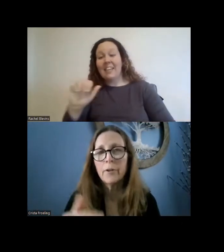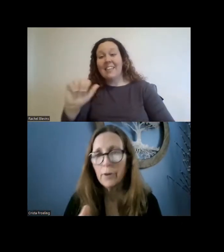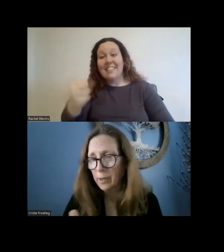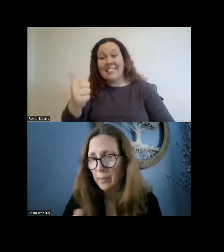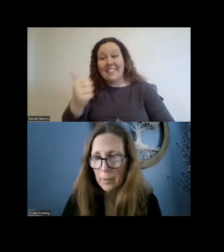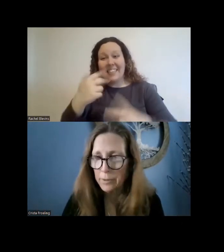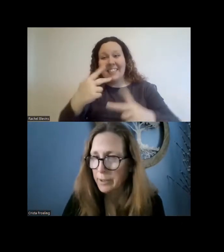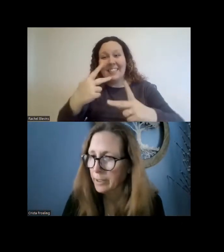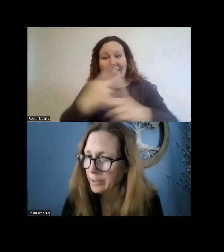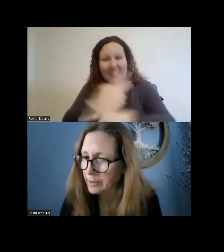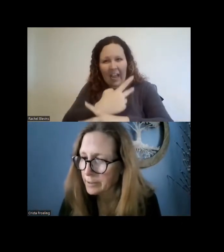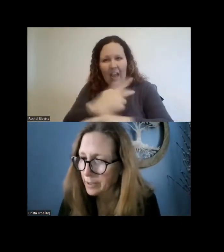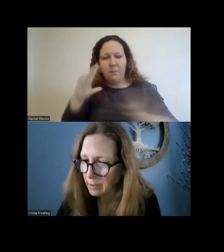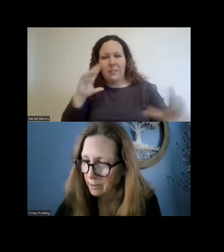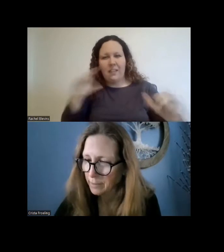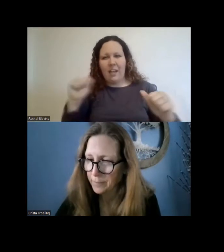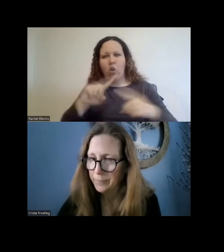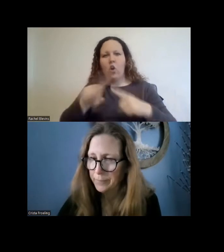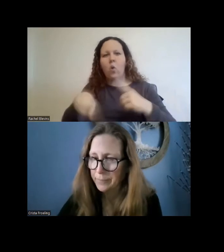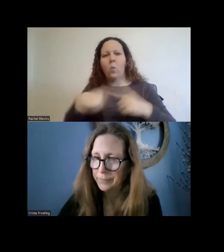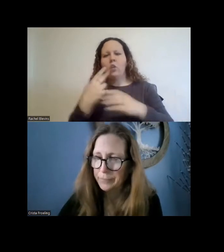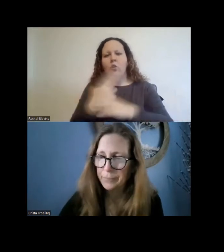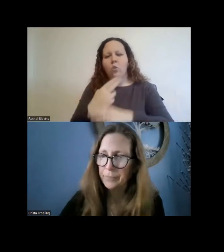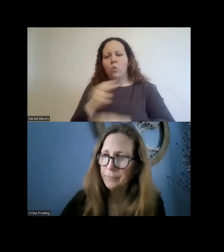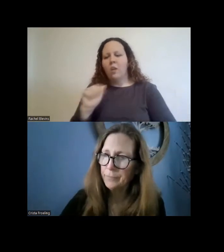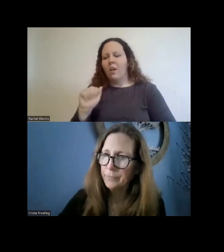the audiogram, and we'll see that in a second.